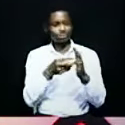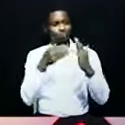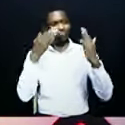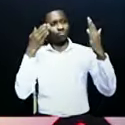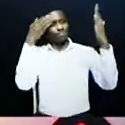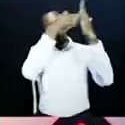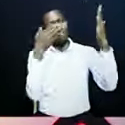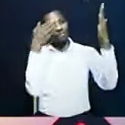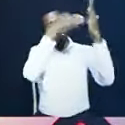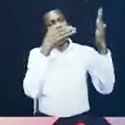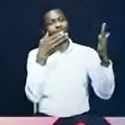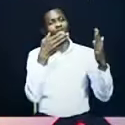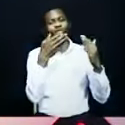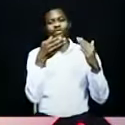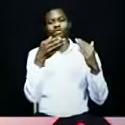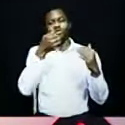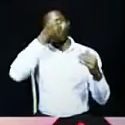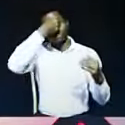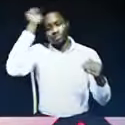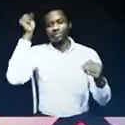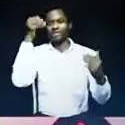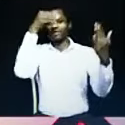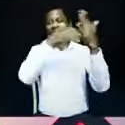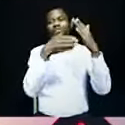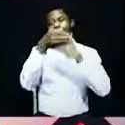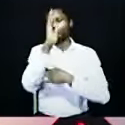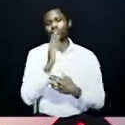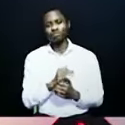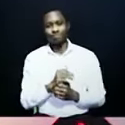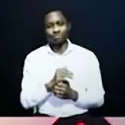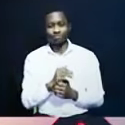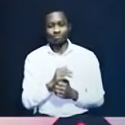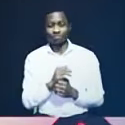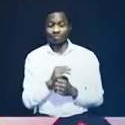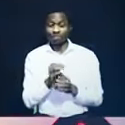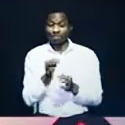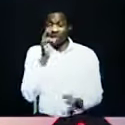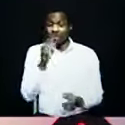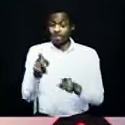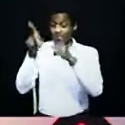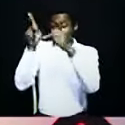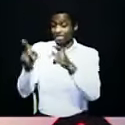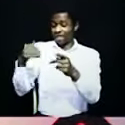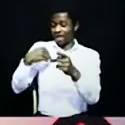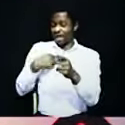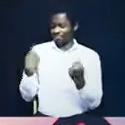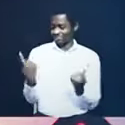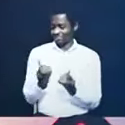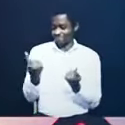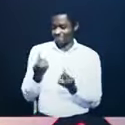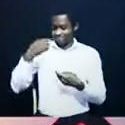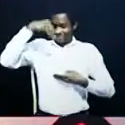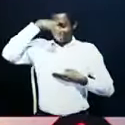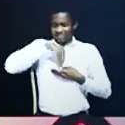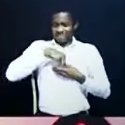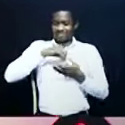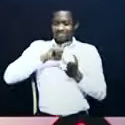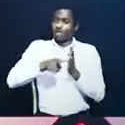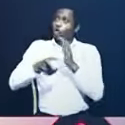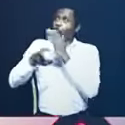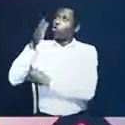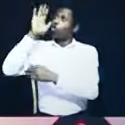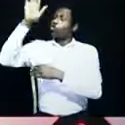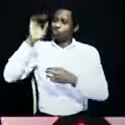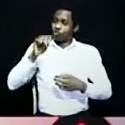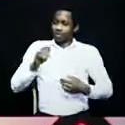Now, if sin reigns in your life, the life of God will be killed. And if